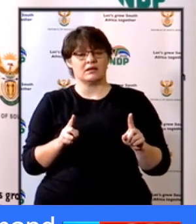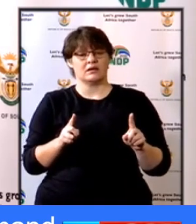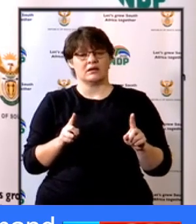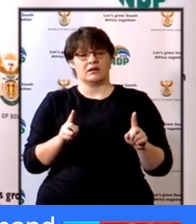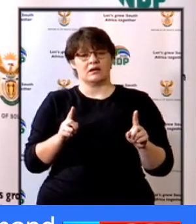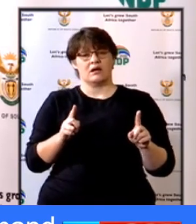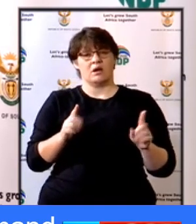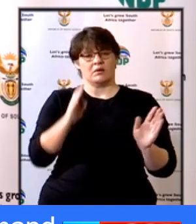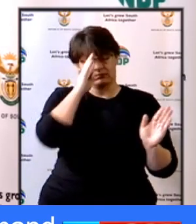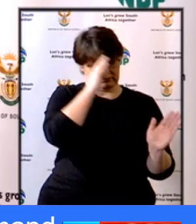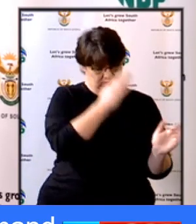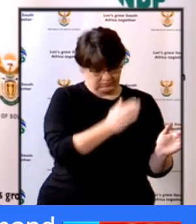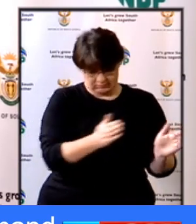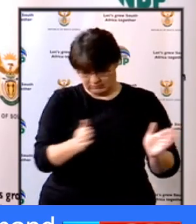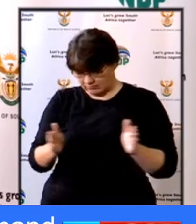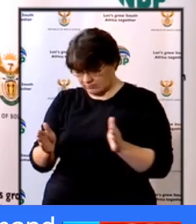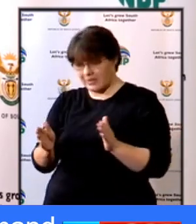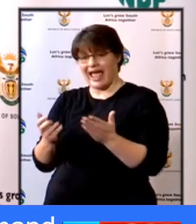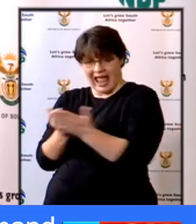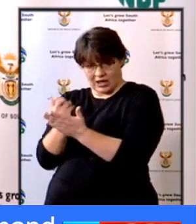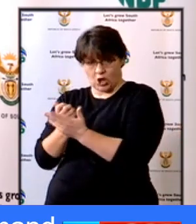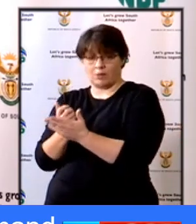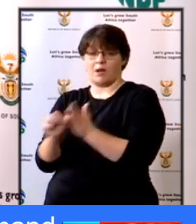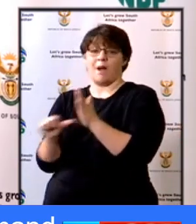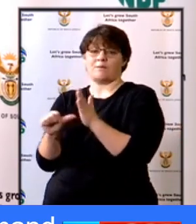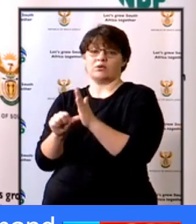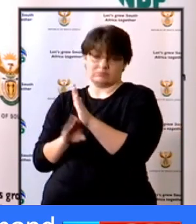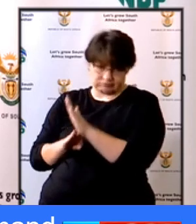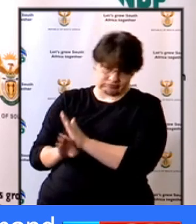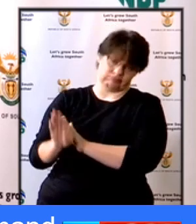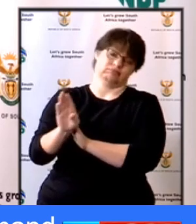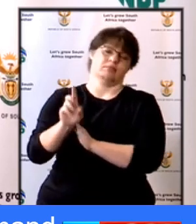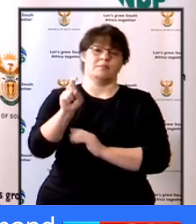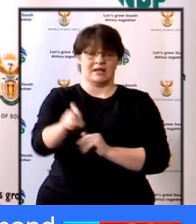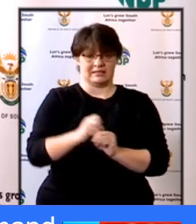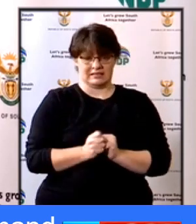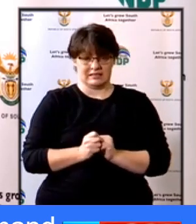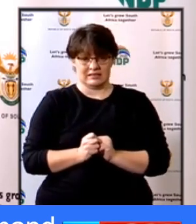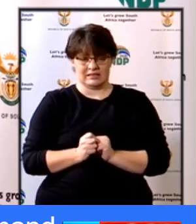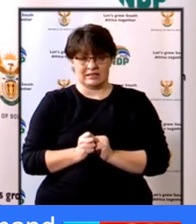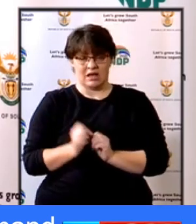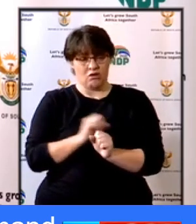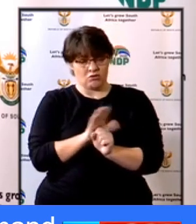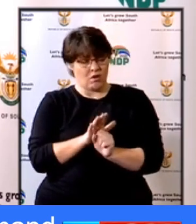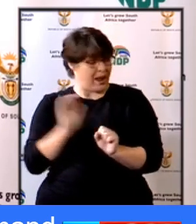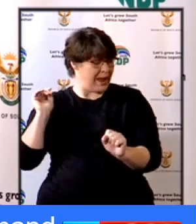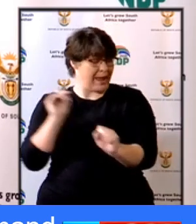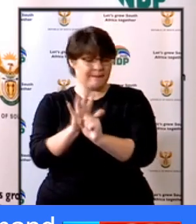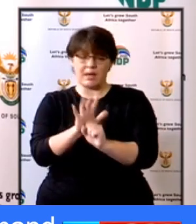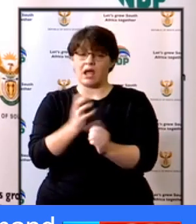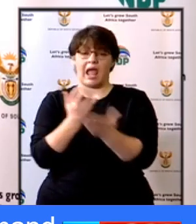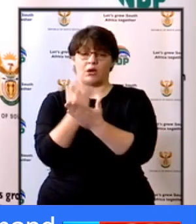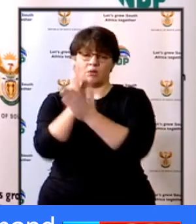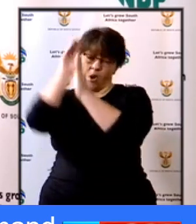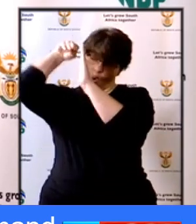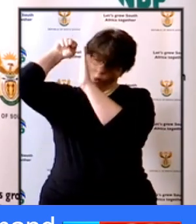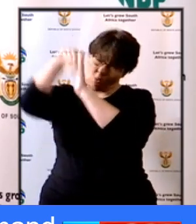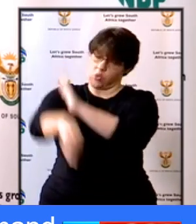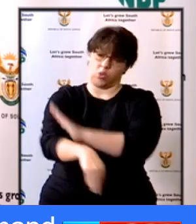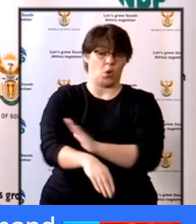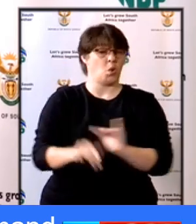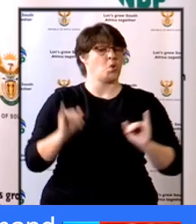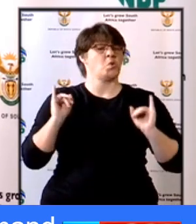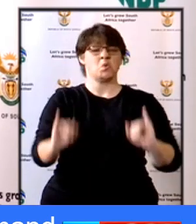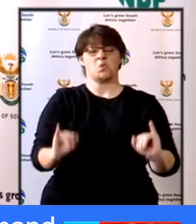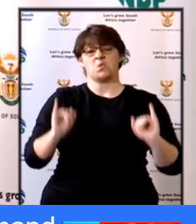to rebuilding the economy. The impact of the pandemic has been severe on the economy. It's been